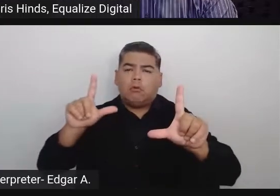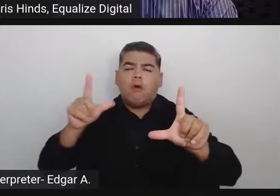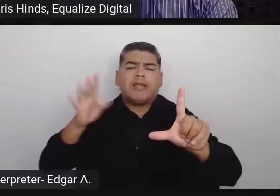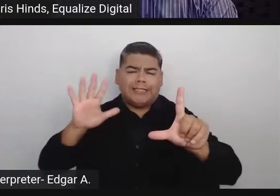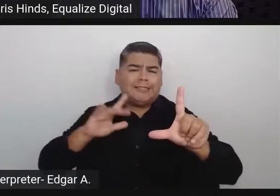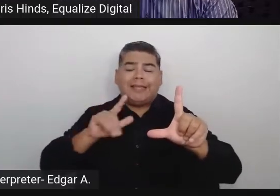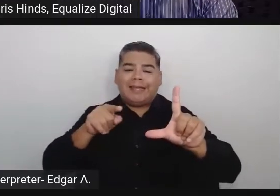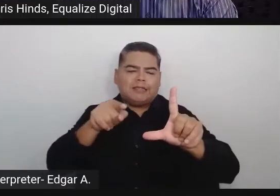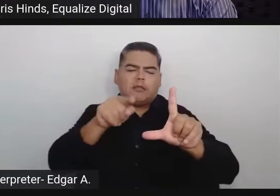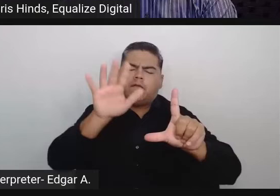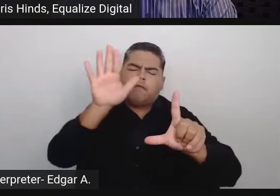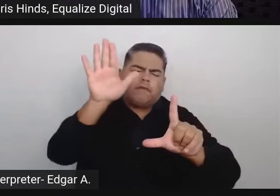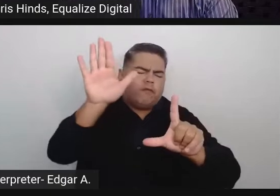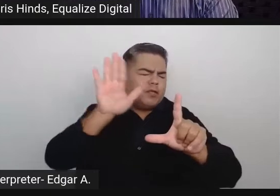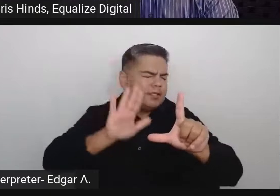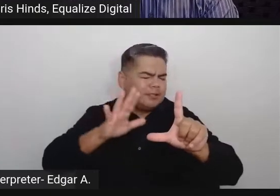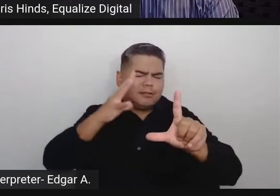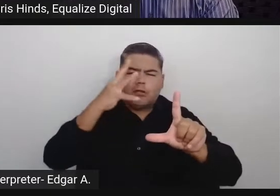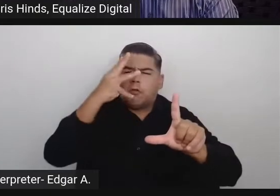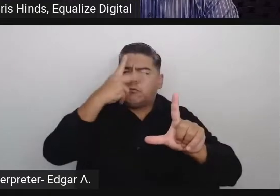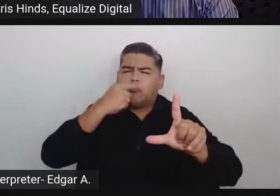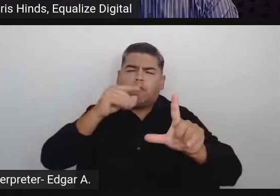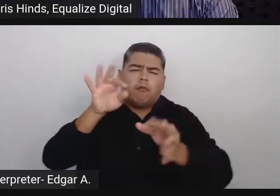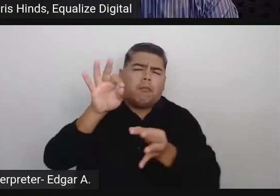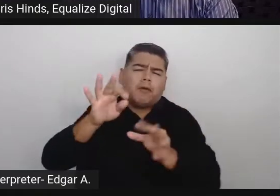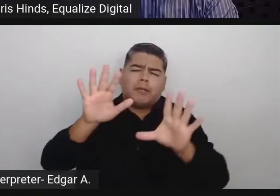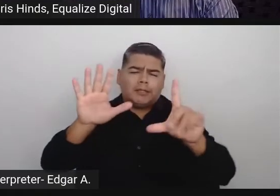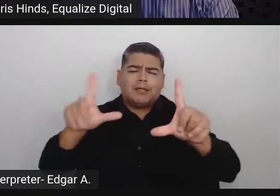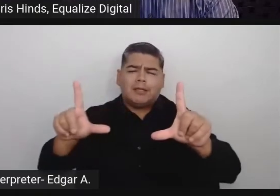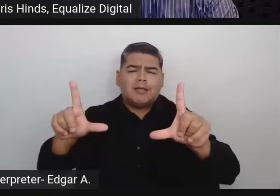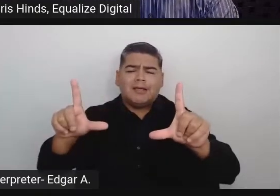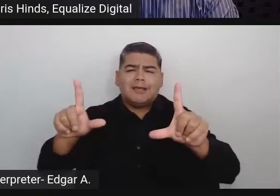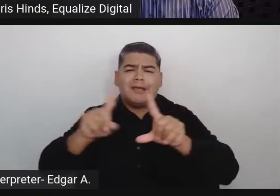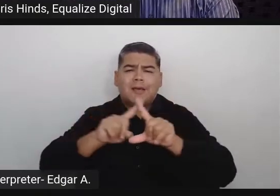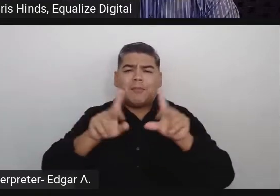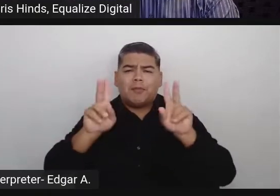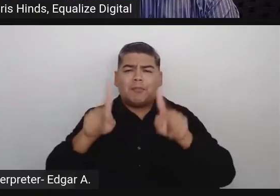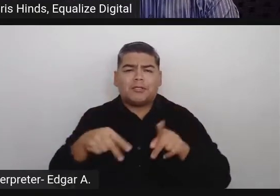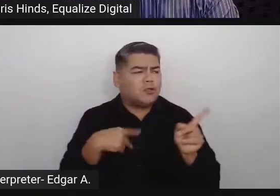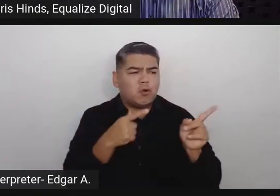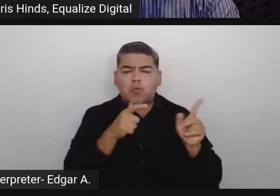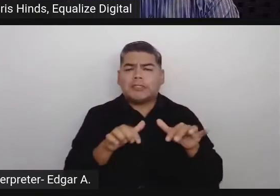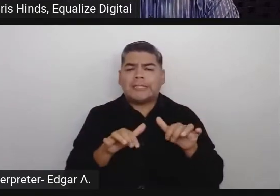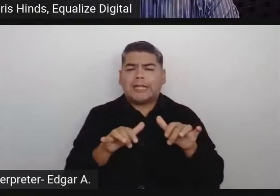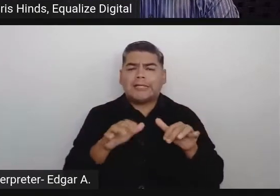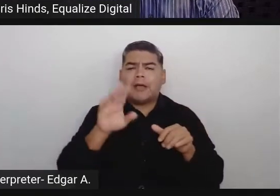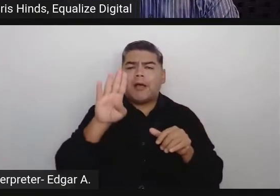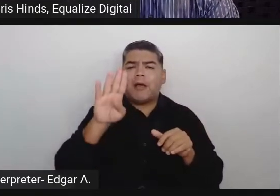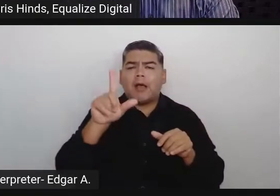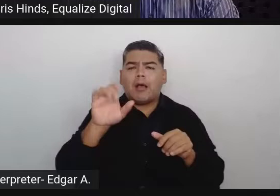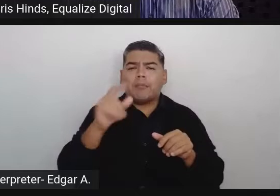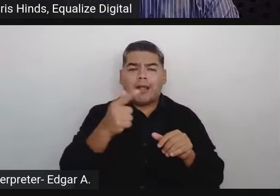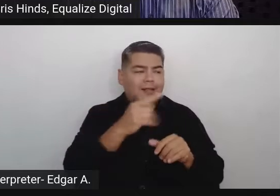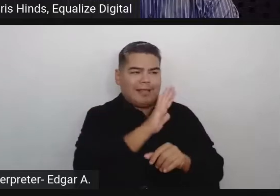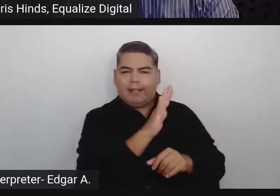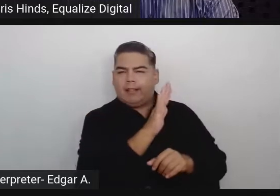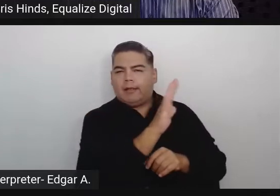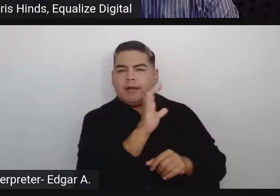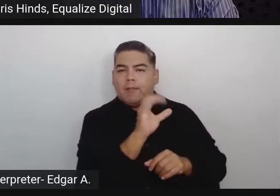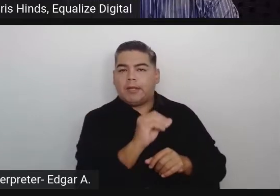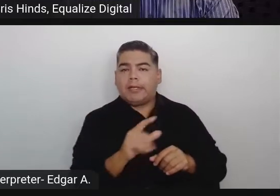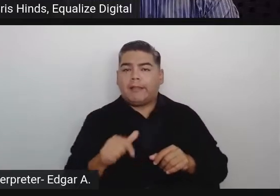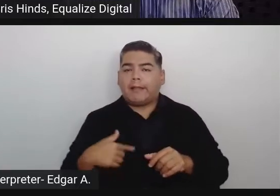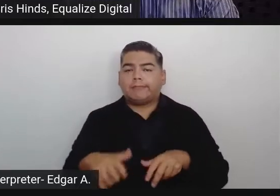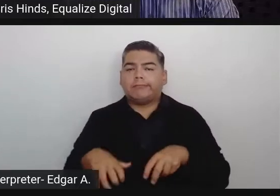and effectively perfect, and in the moment the person who's writing the blog posts over at the client company gets their hands on